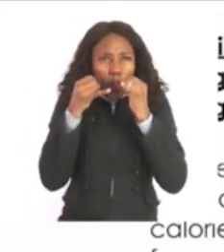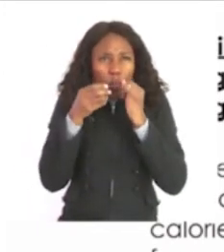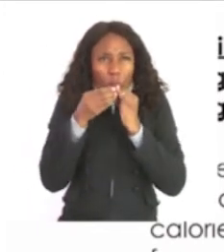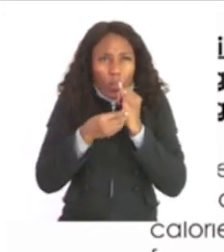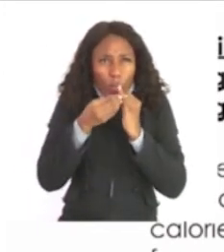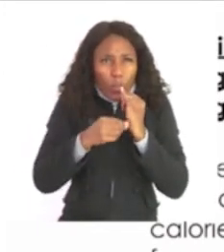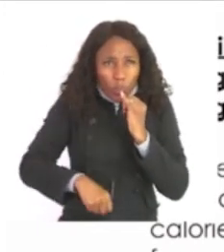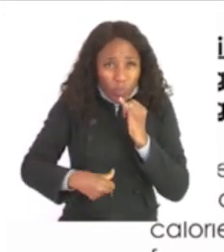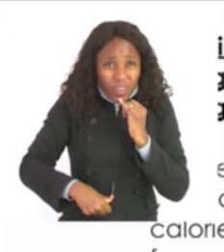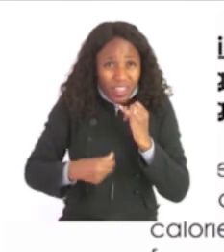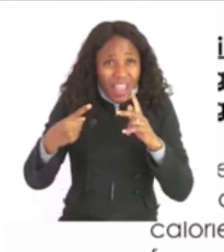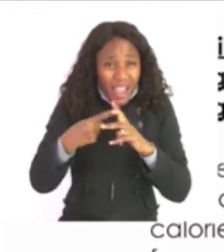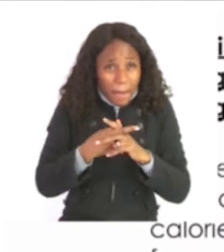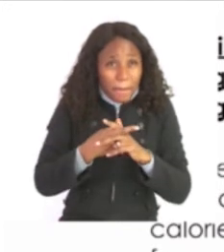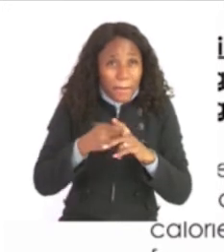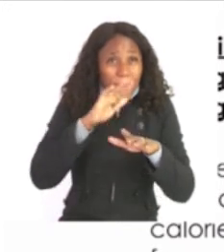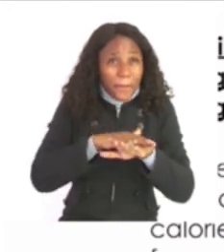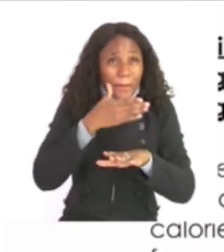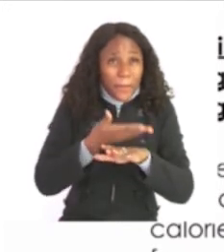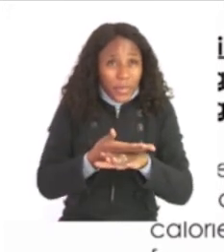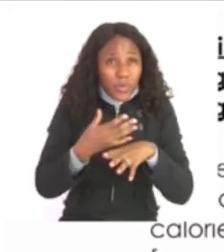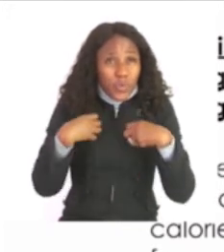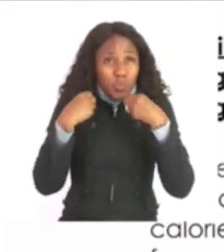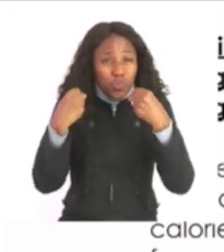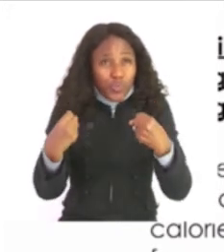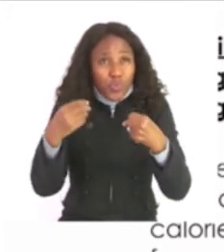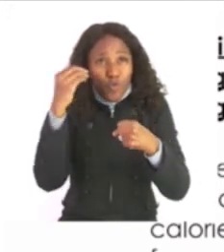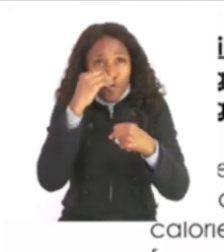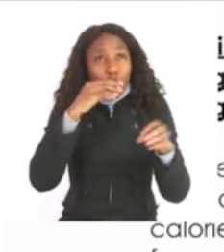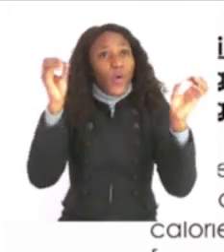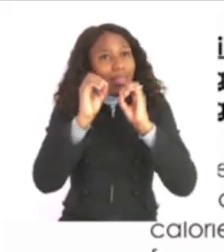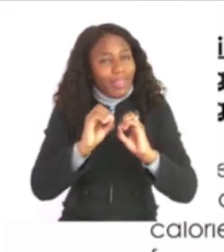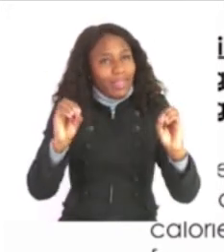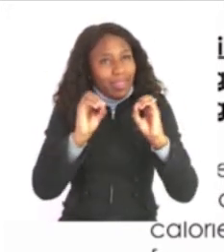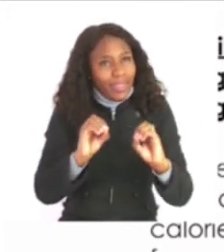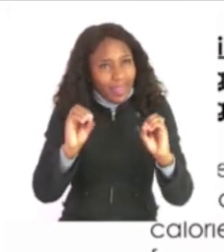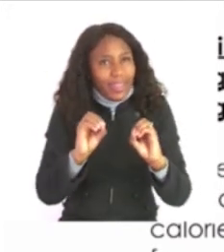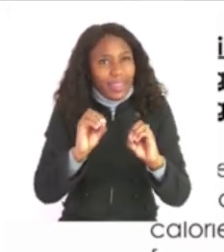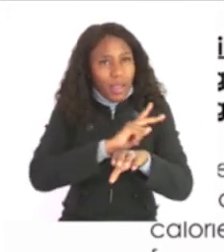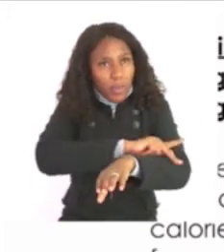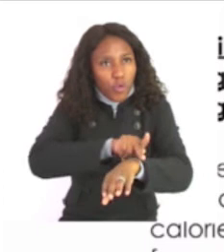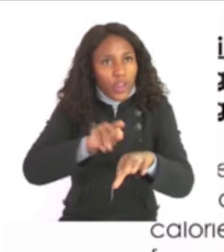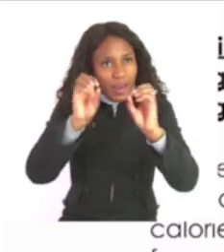can happen due to lack of energy-giving food as well as protein.